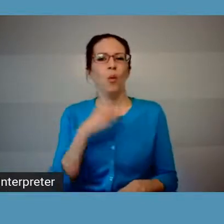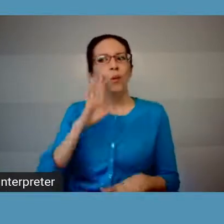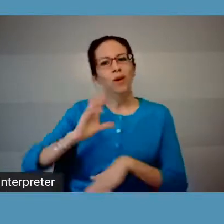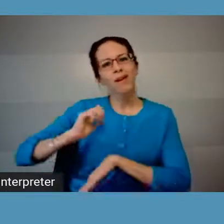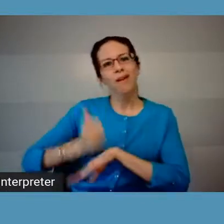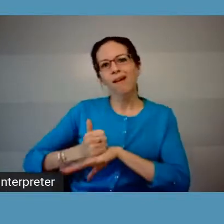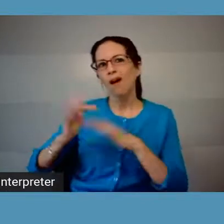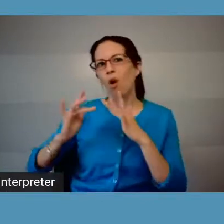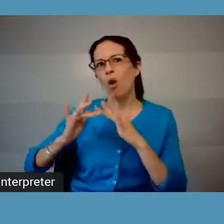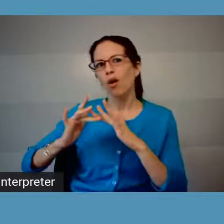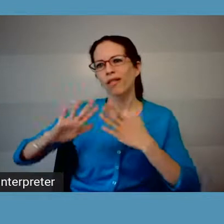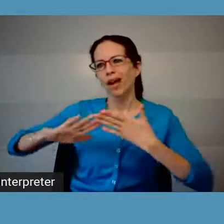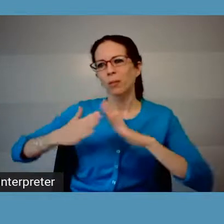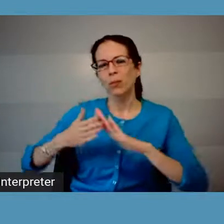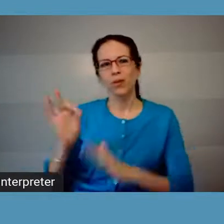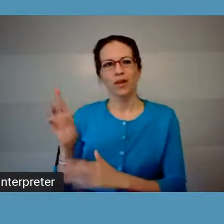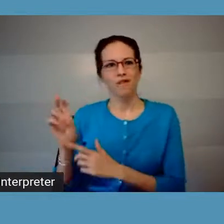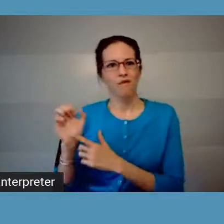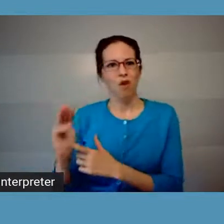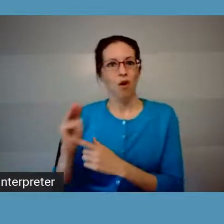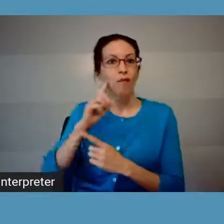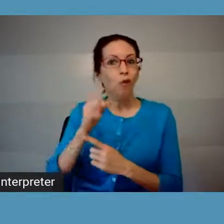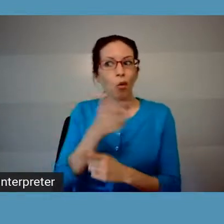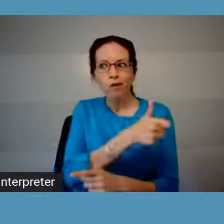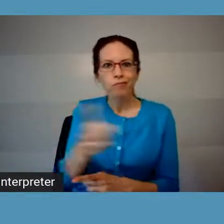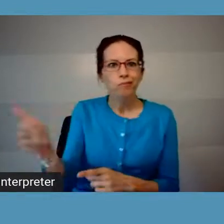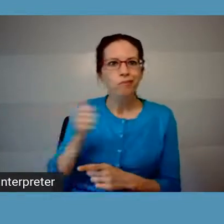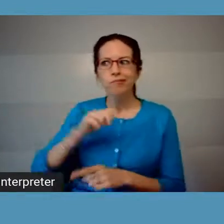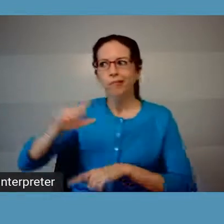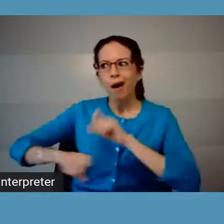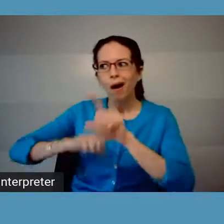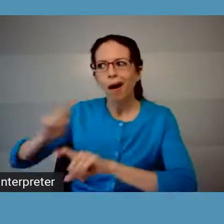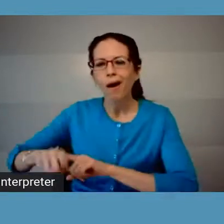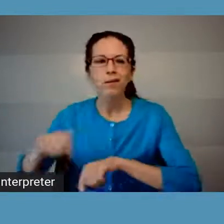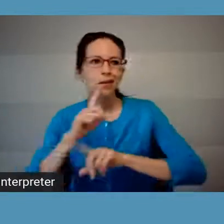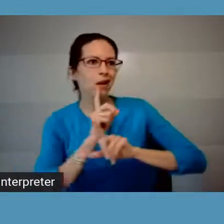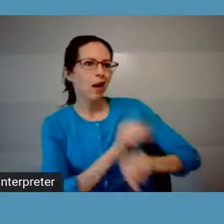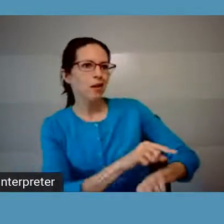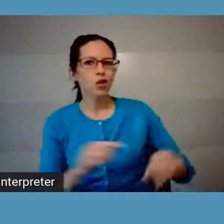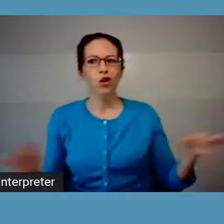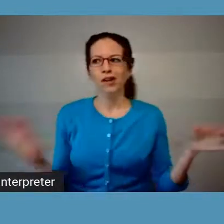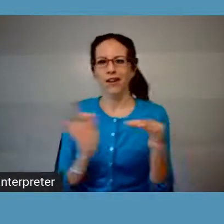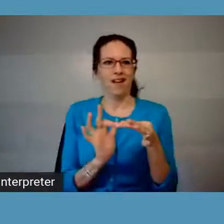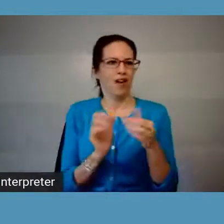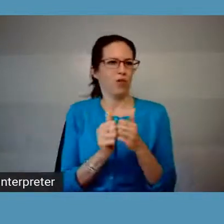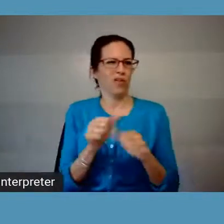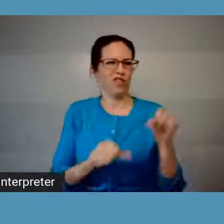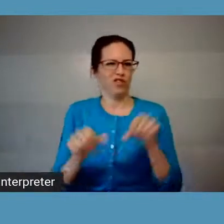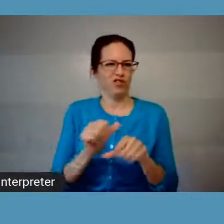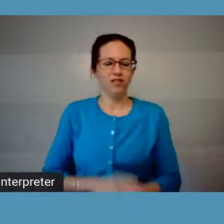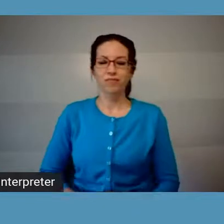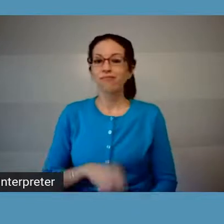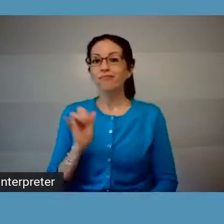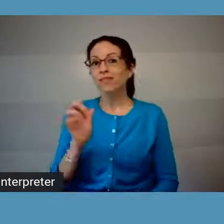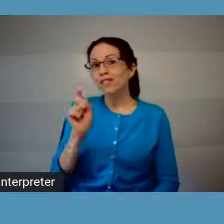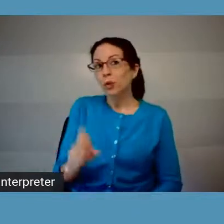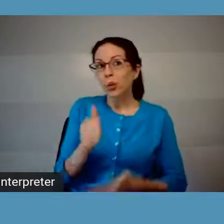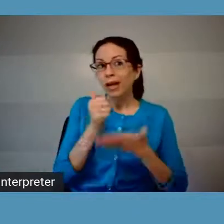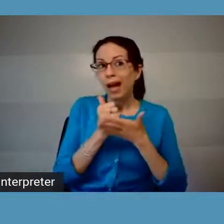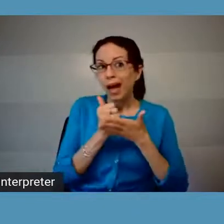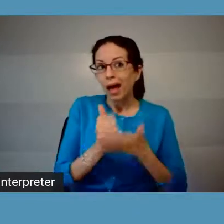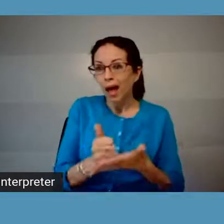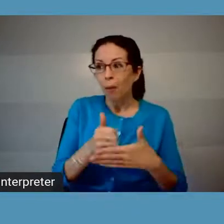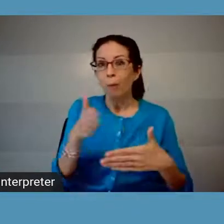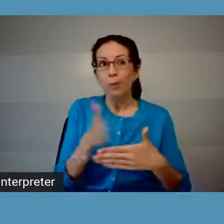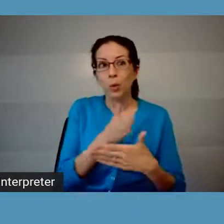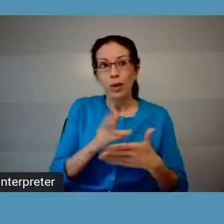raising questions, posting answers, and connecting with your fellow museum practitioners. If you're looking for help in between programs,